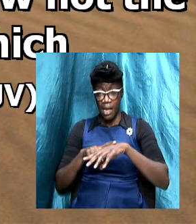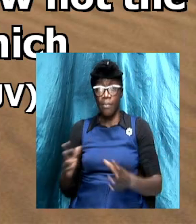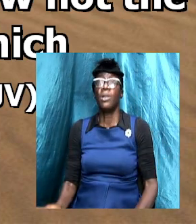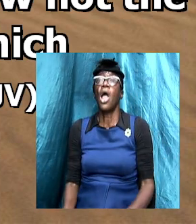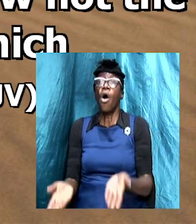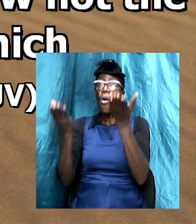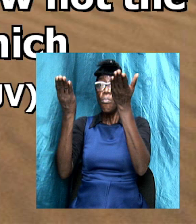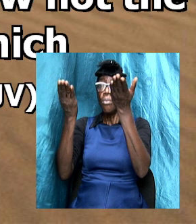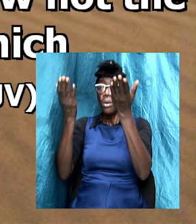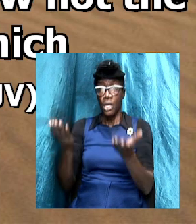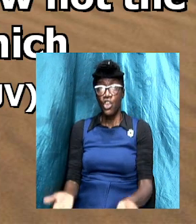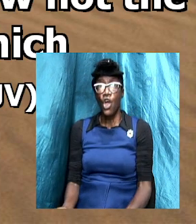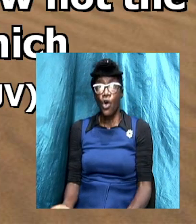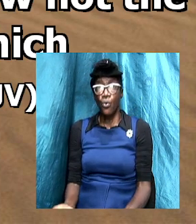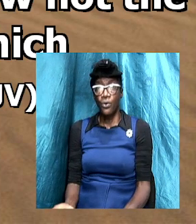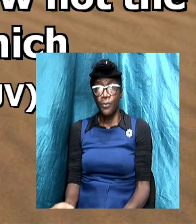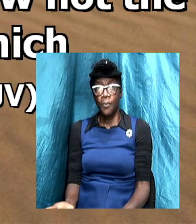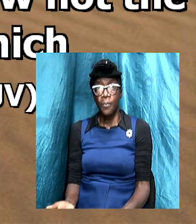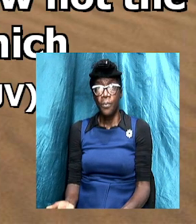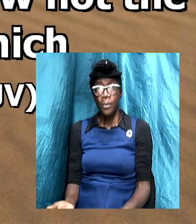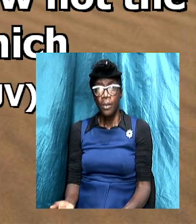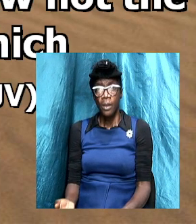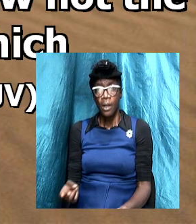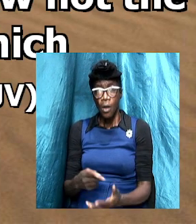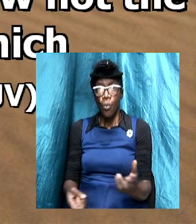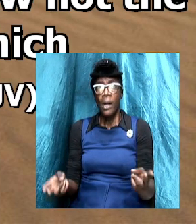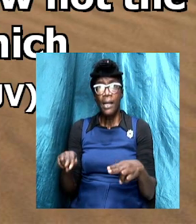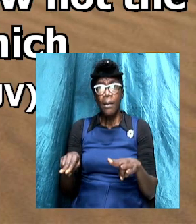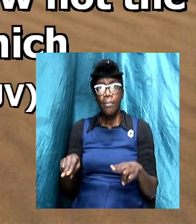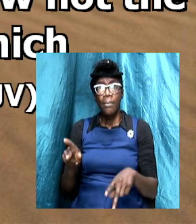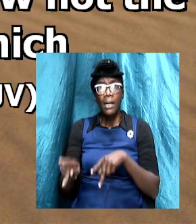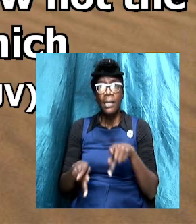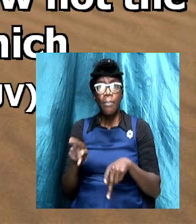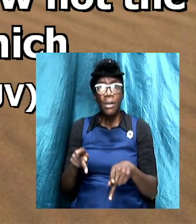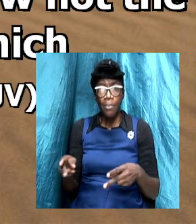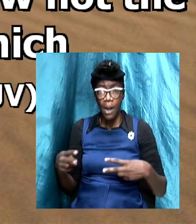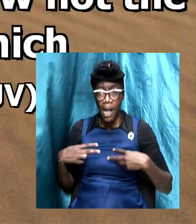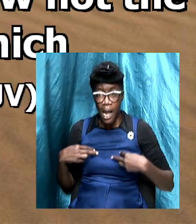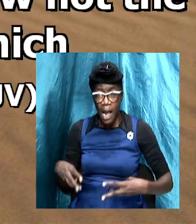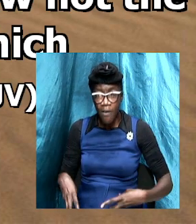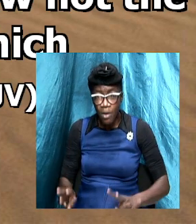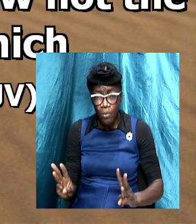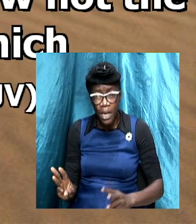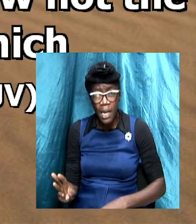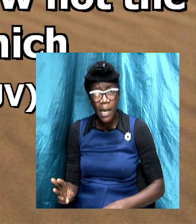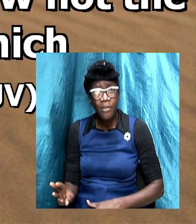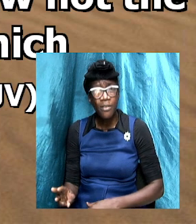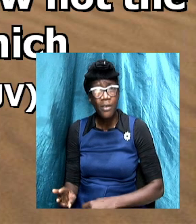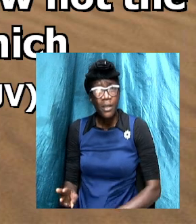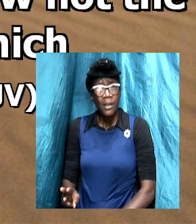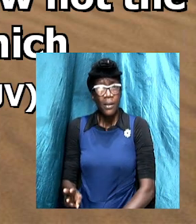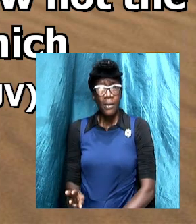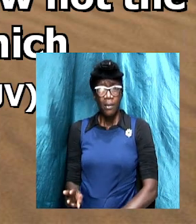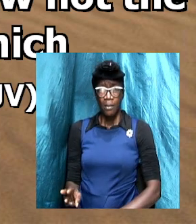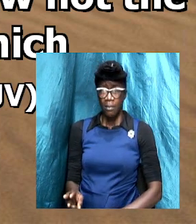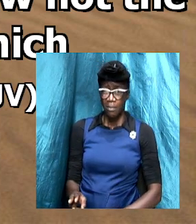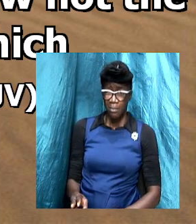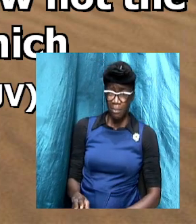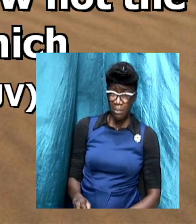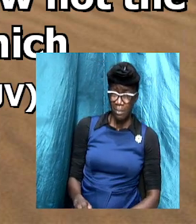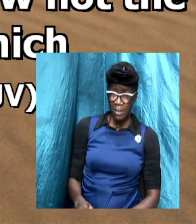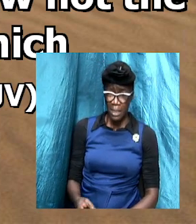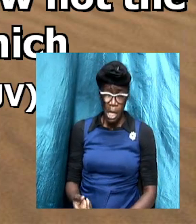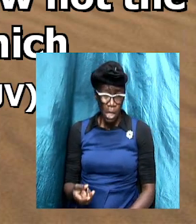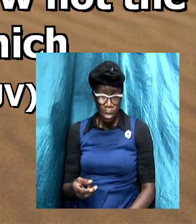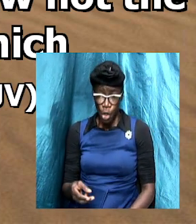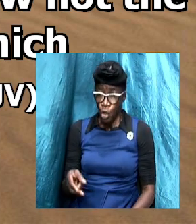down. So guess what happened? The people have a way of, they would rebel against God. They would